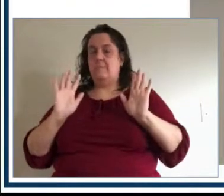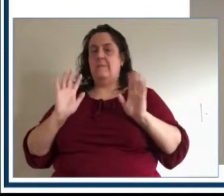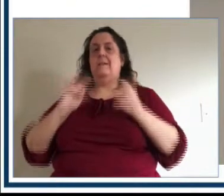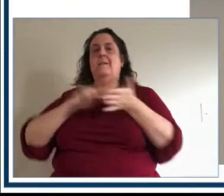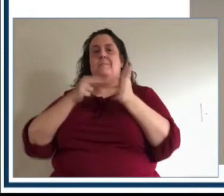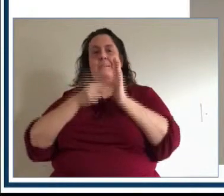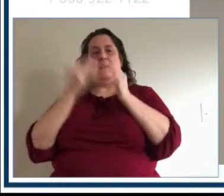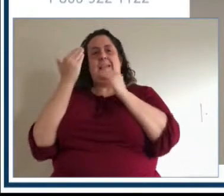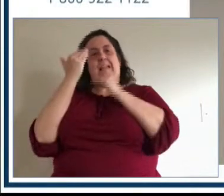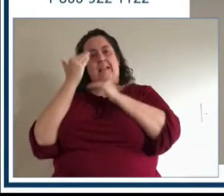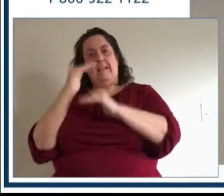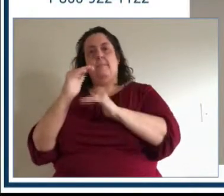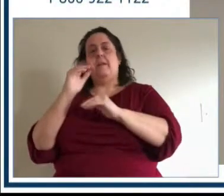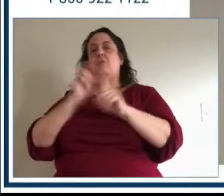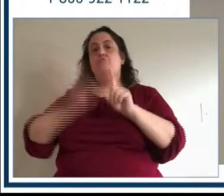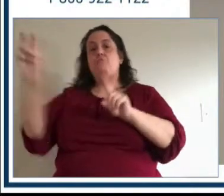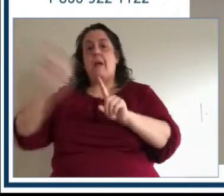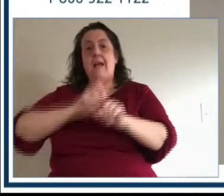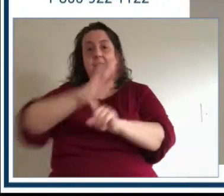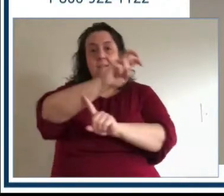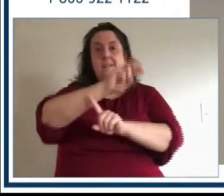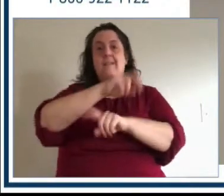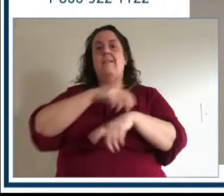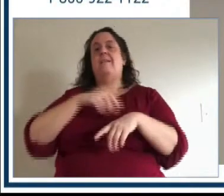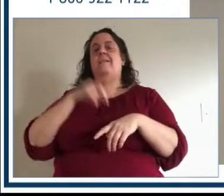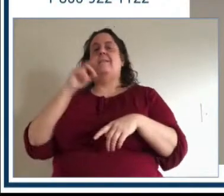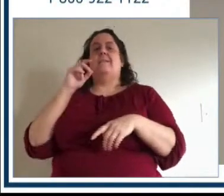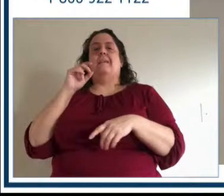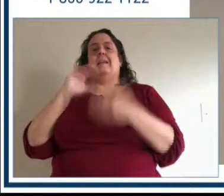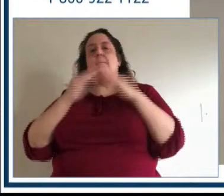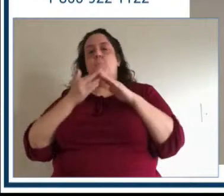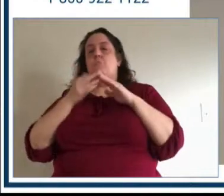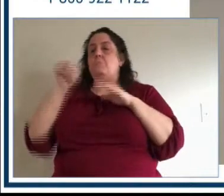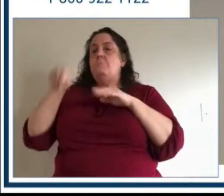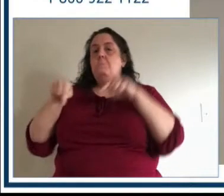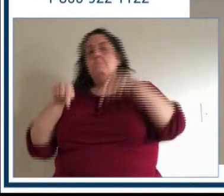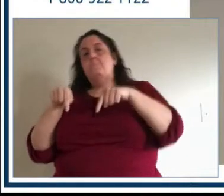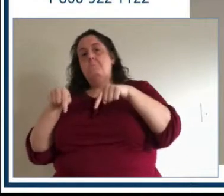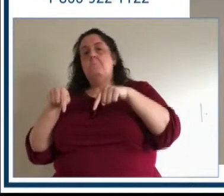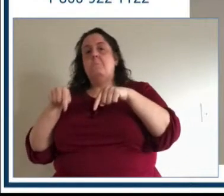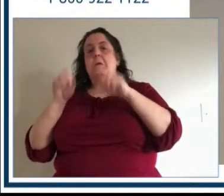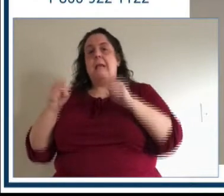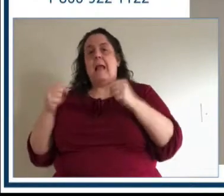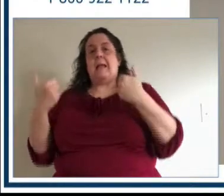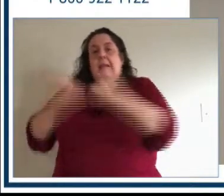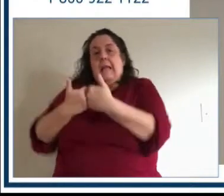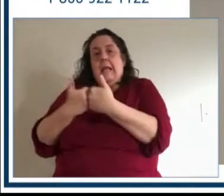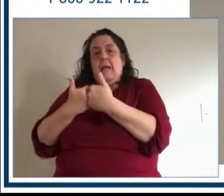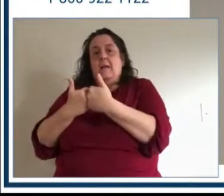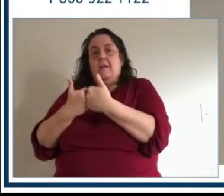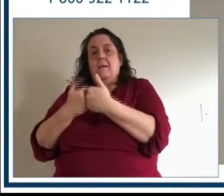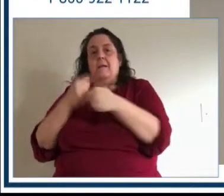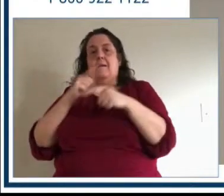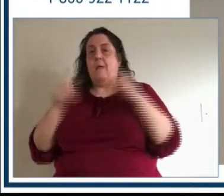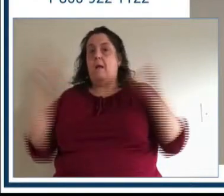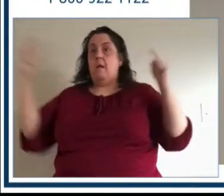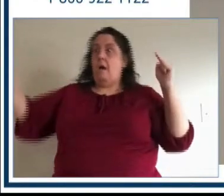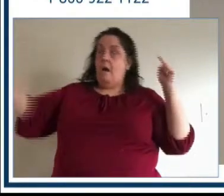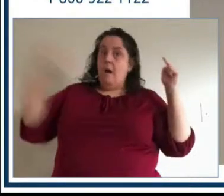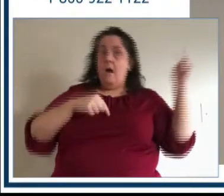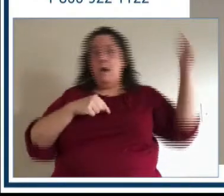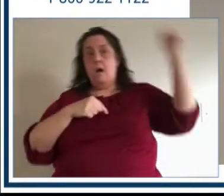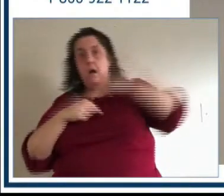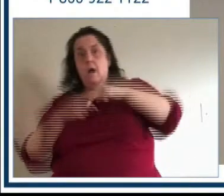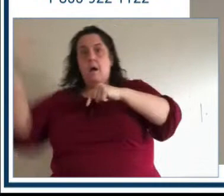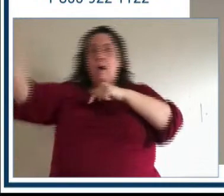minor sports, it's within your community or between communities. No bringing people together from across the province for whether it's a basketball